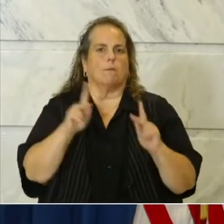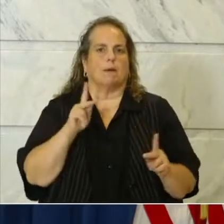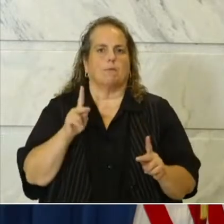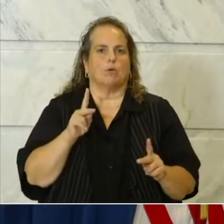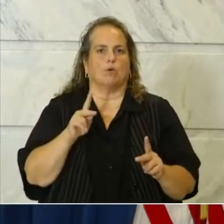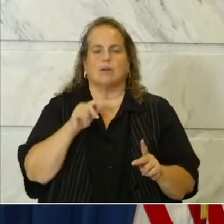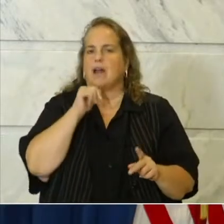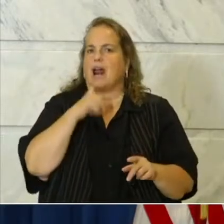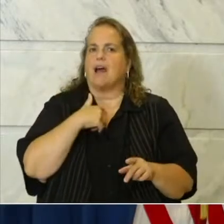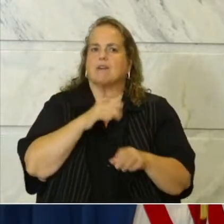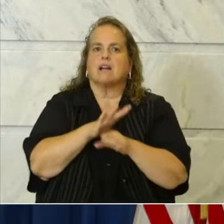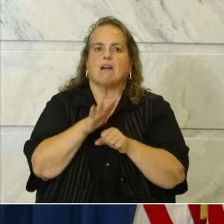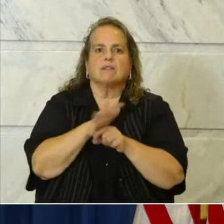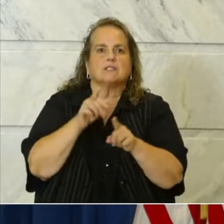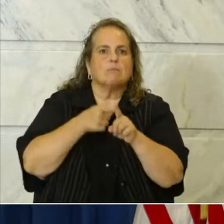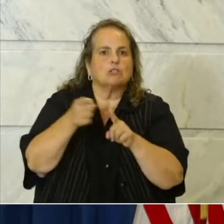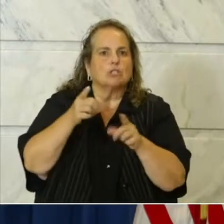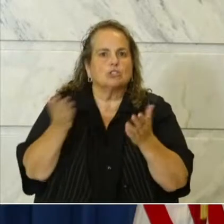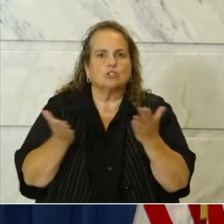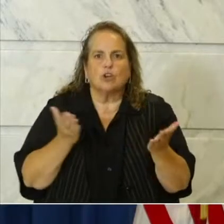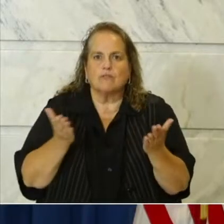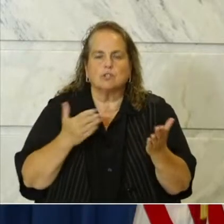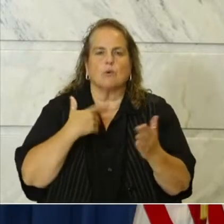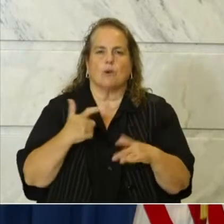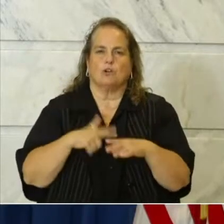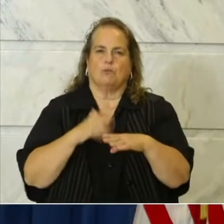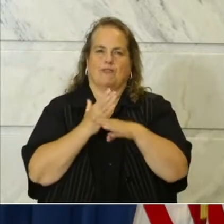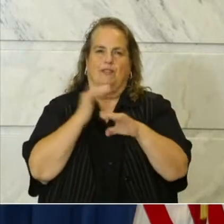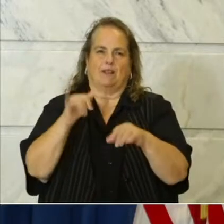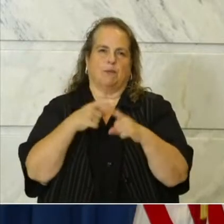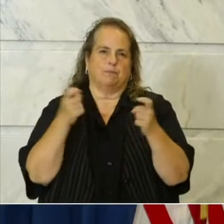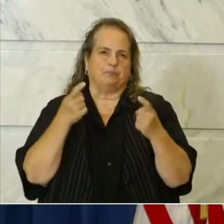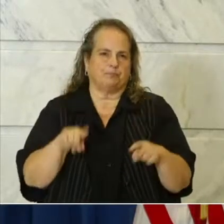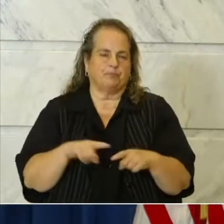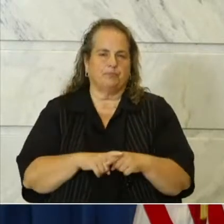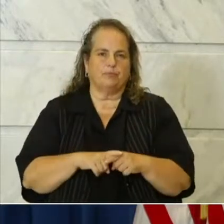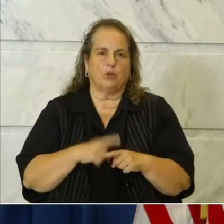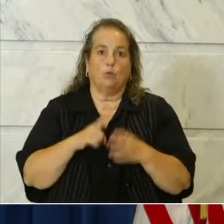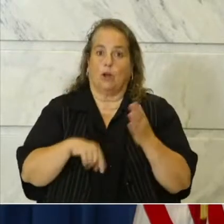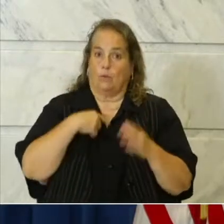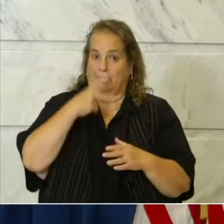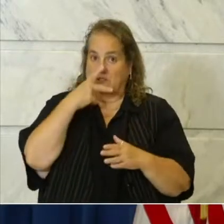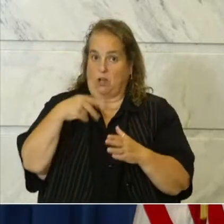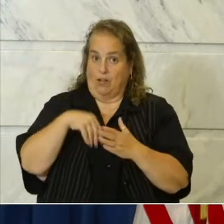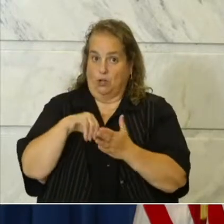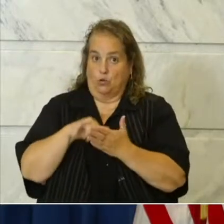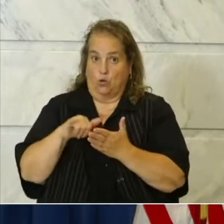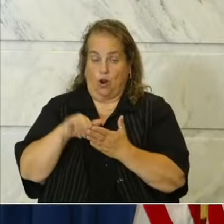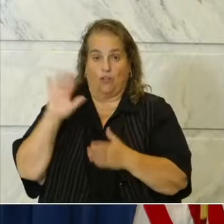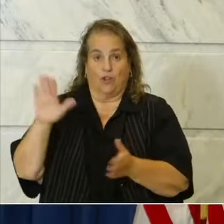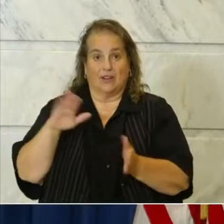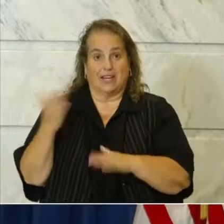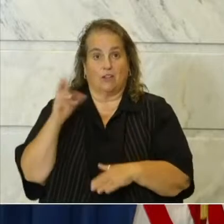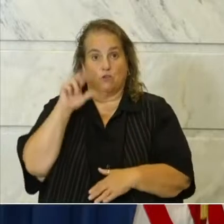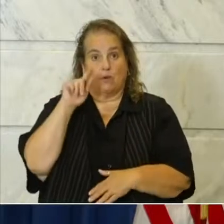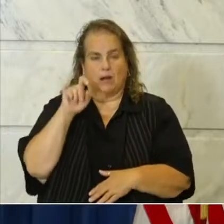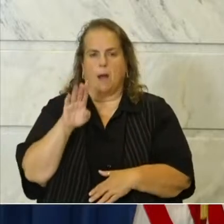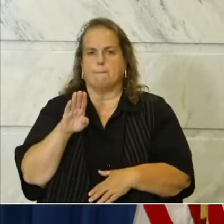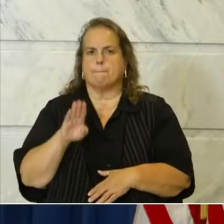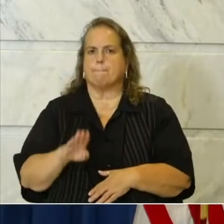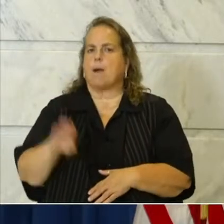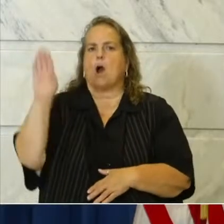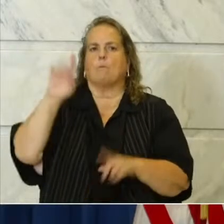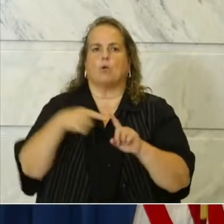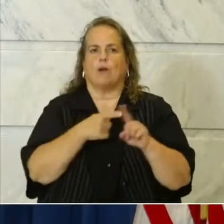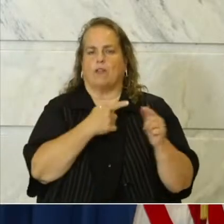they need, and that's what we want to prevent from happening. What we saw in New York is their death rate went up significantly when they were